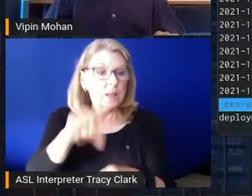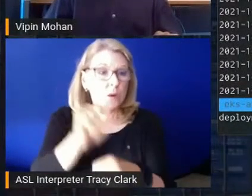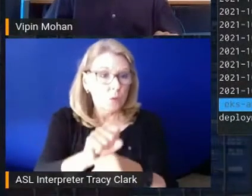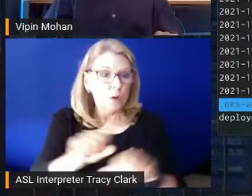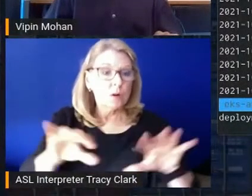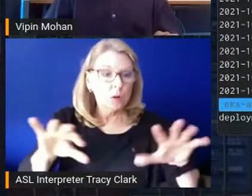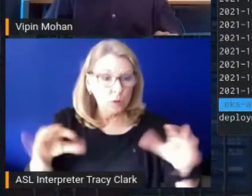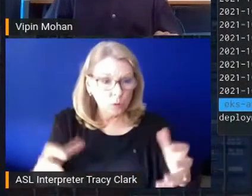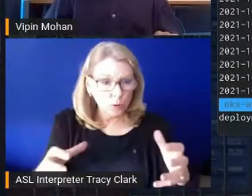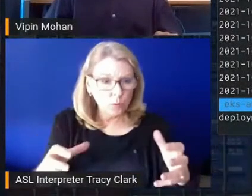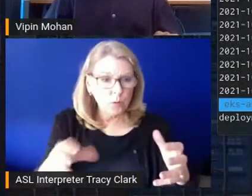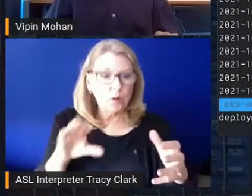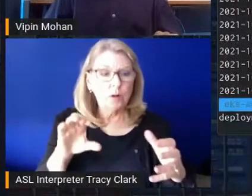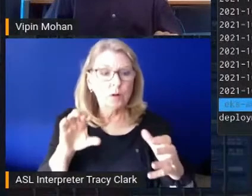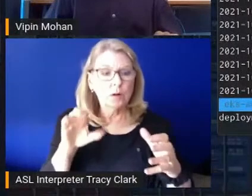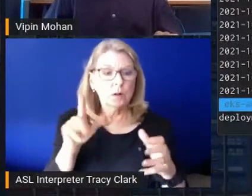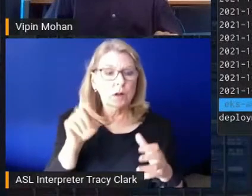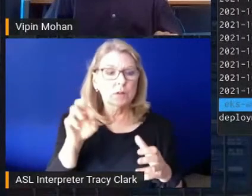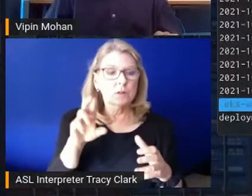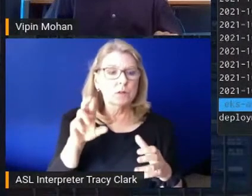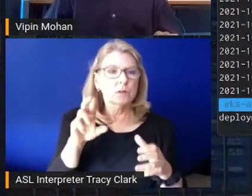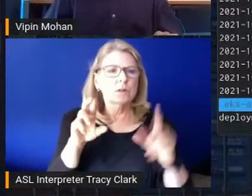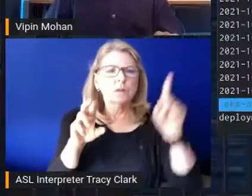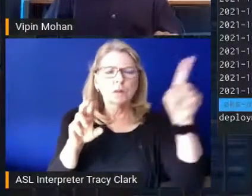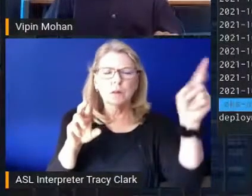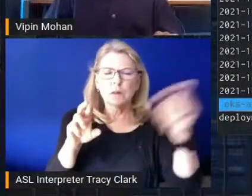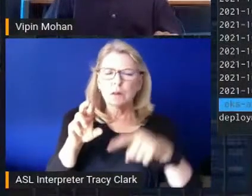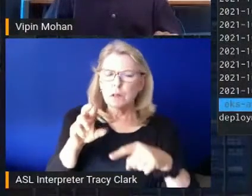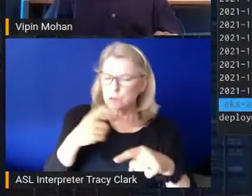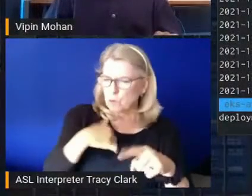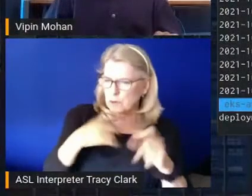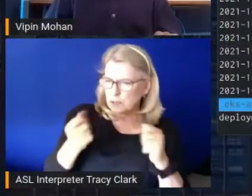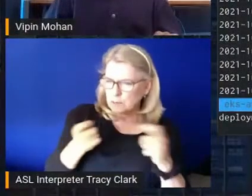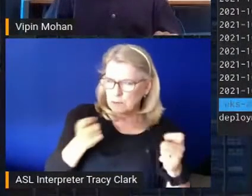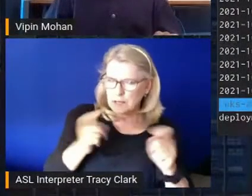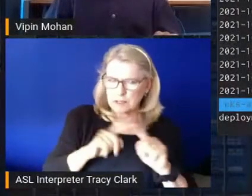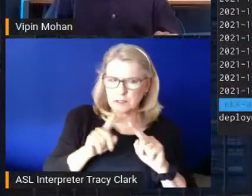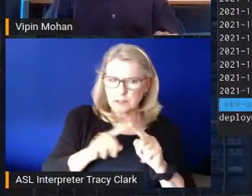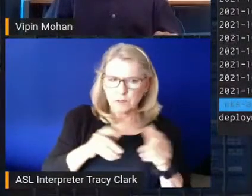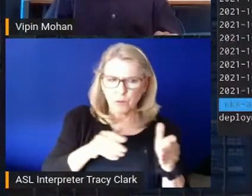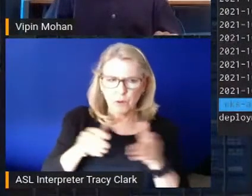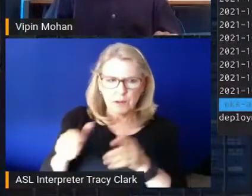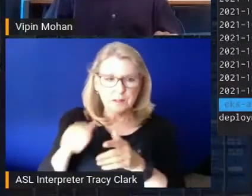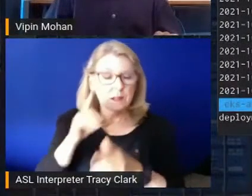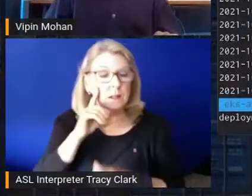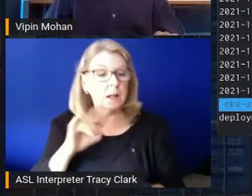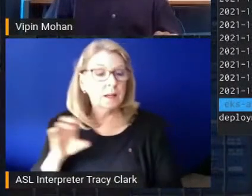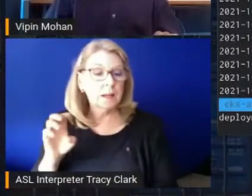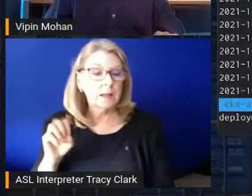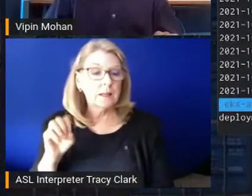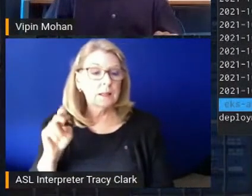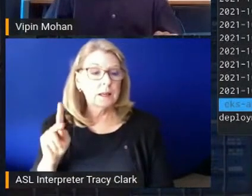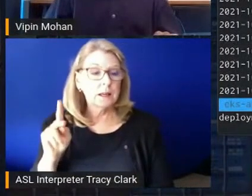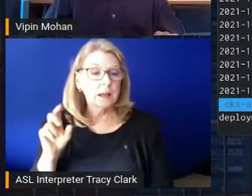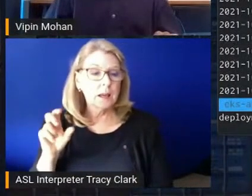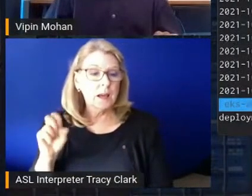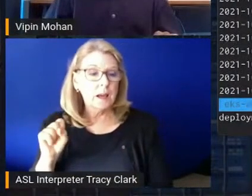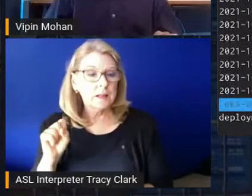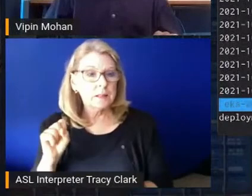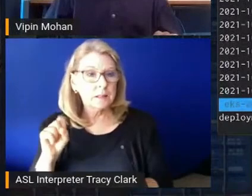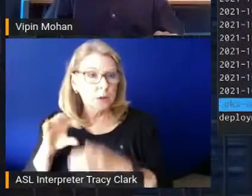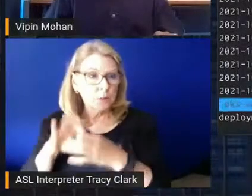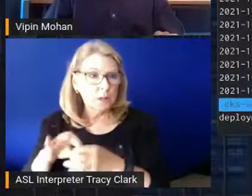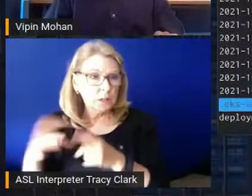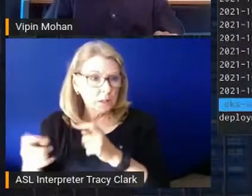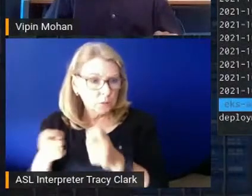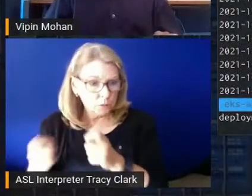different ways, right? If I have the EKS control anywhere plugin or command line locally, I can still run commands against it. But also, I